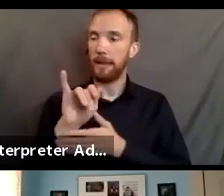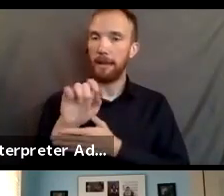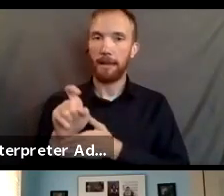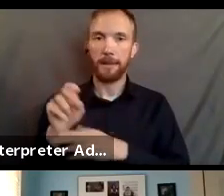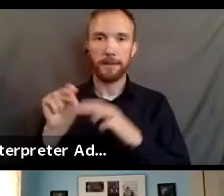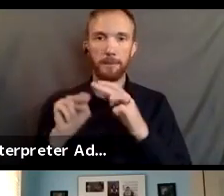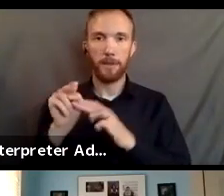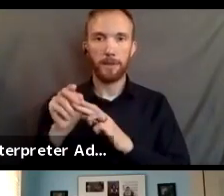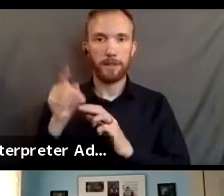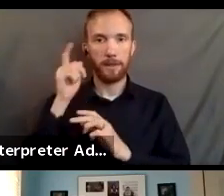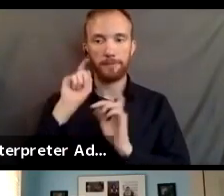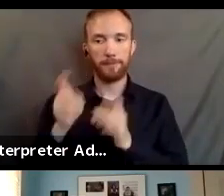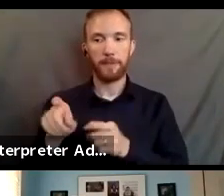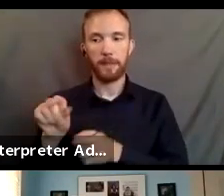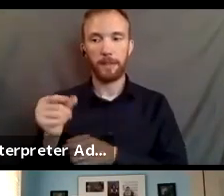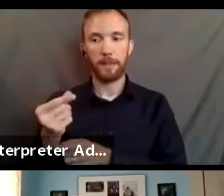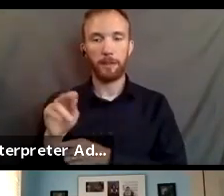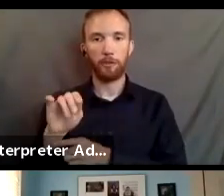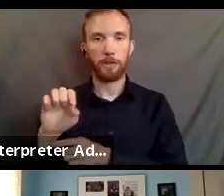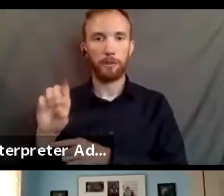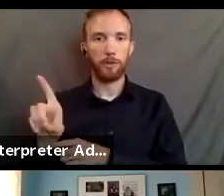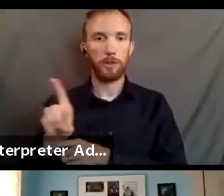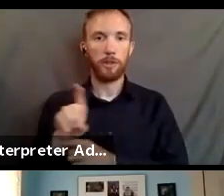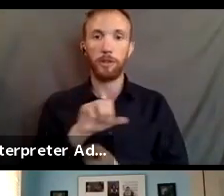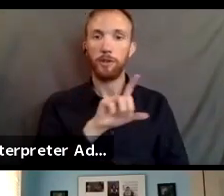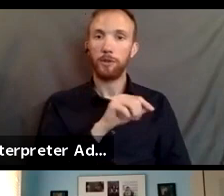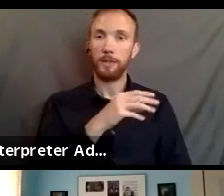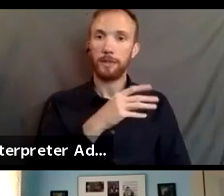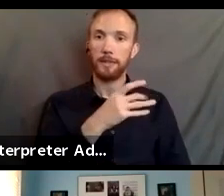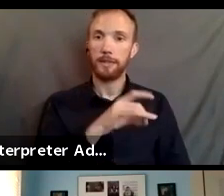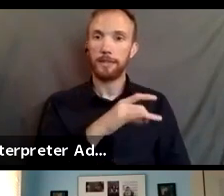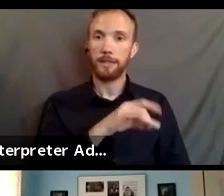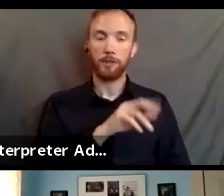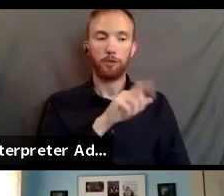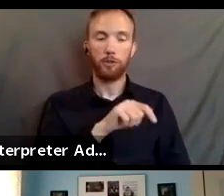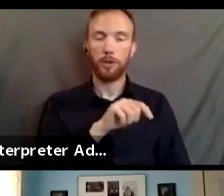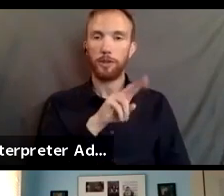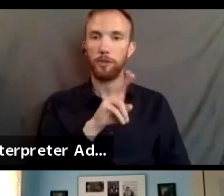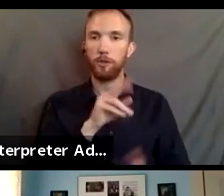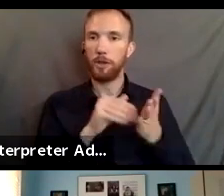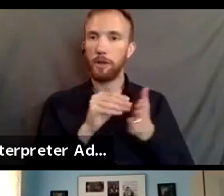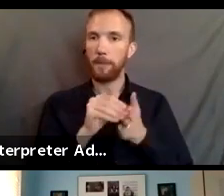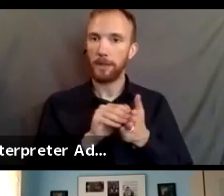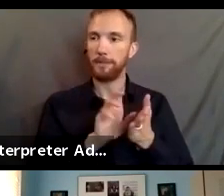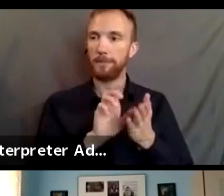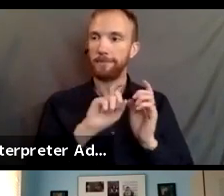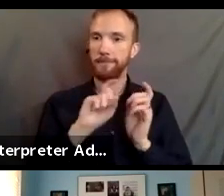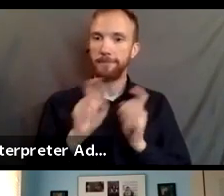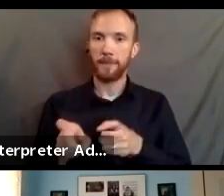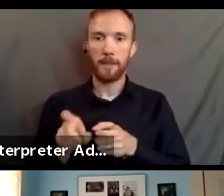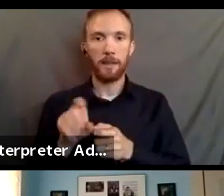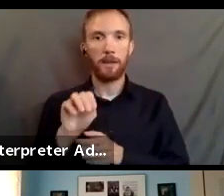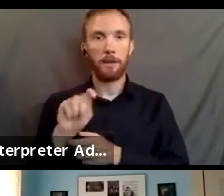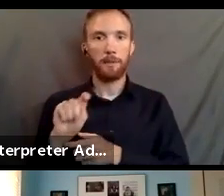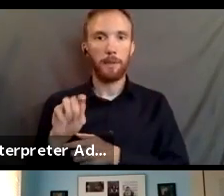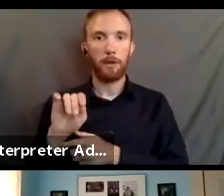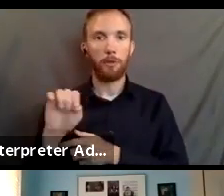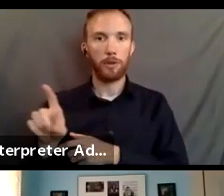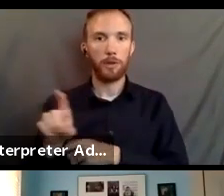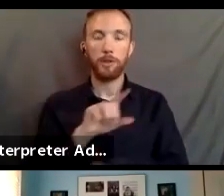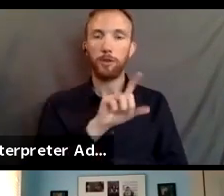a 2.28 million new classroom modular awarded to mount greenwood in 2017 the